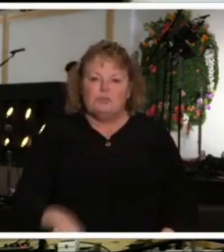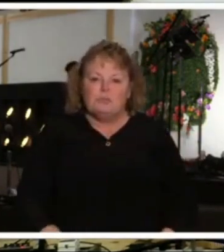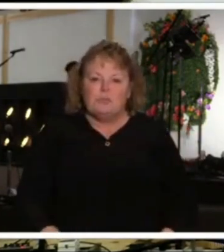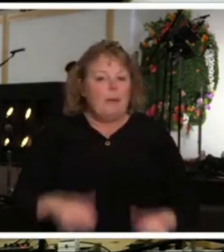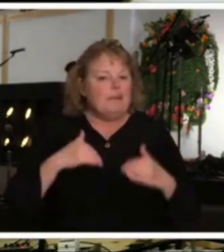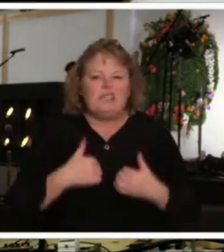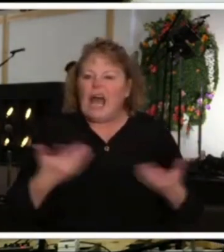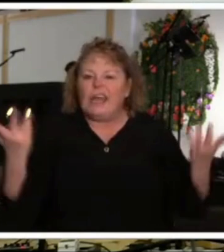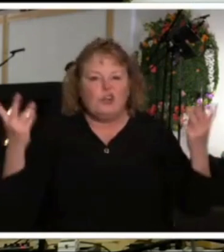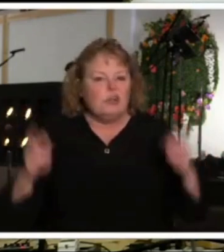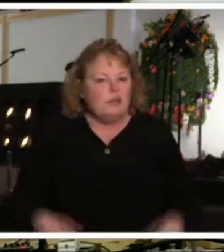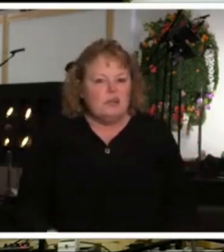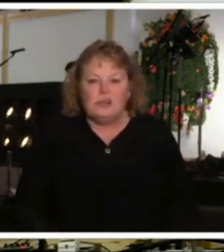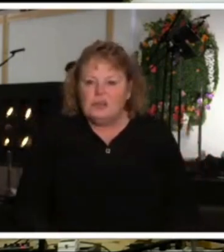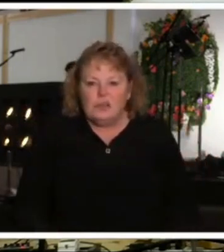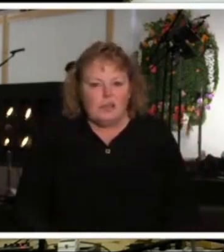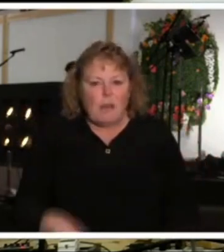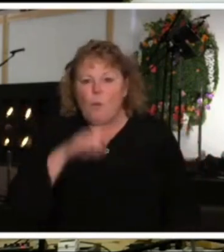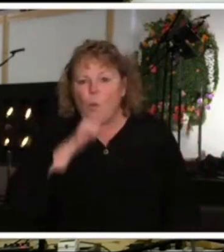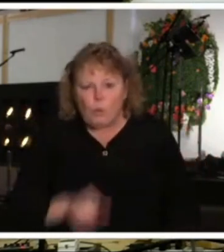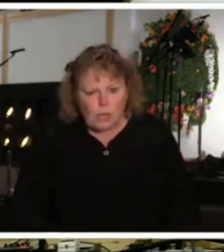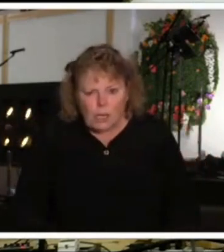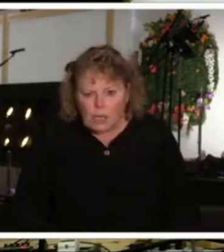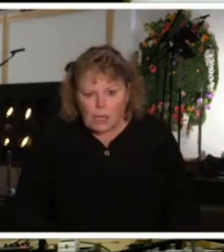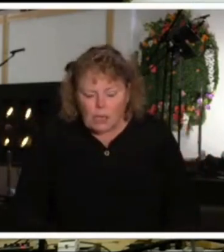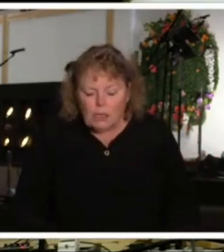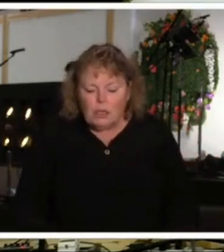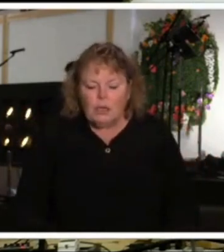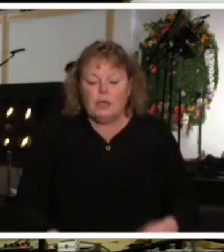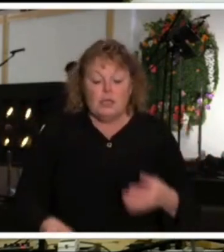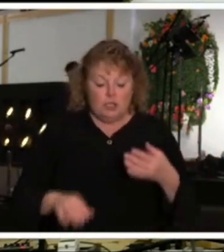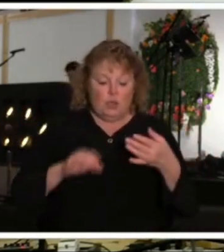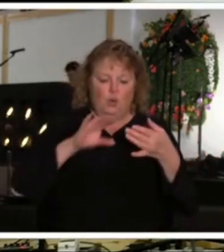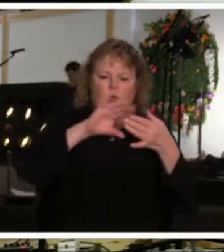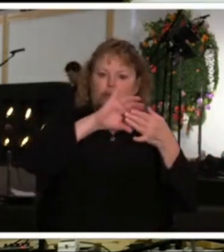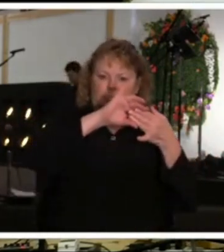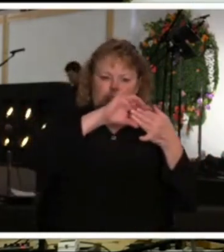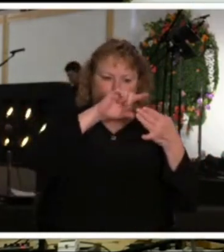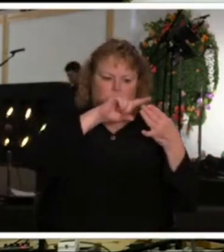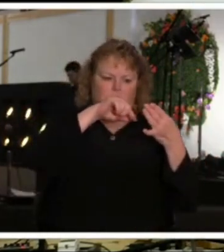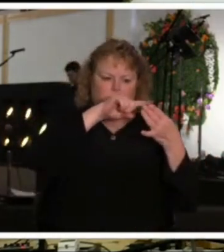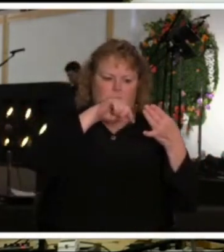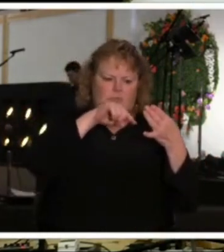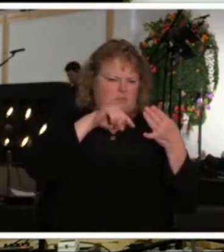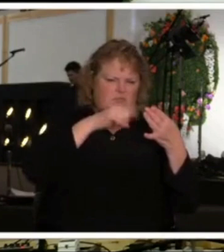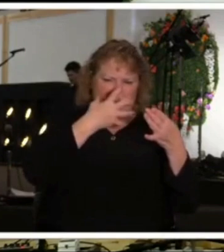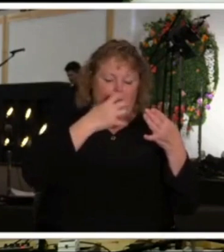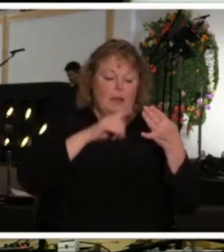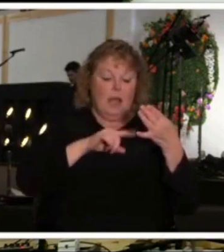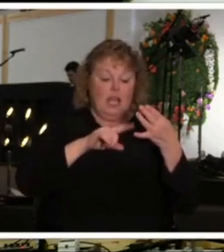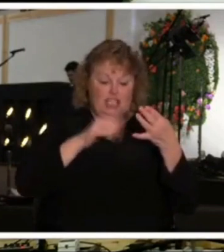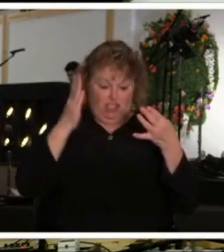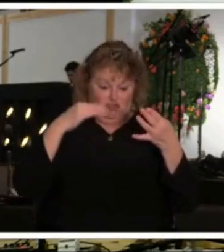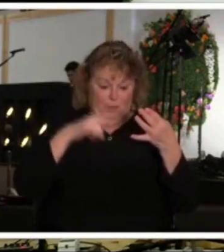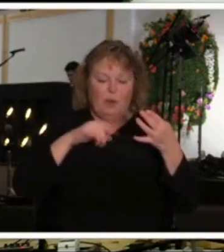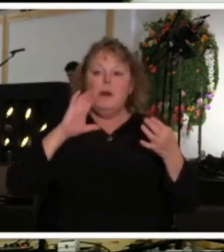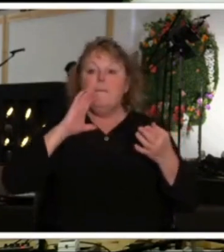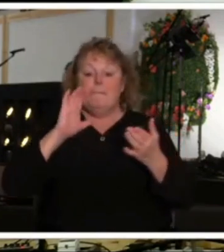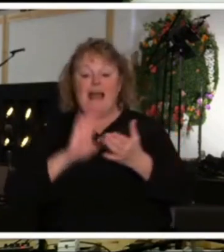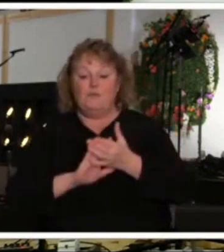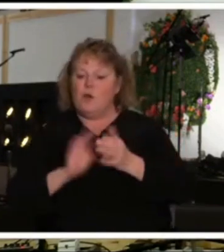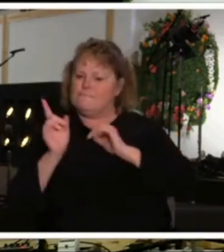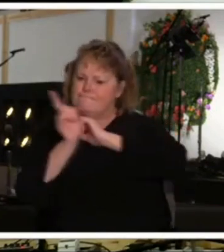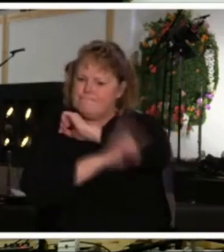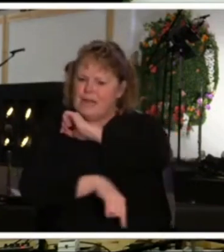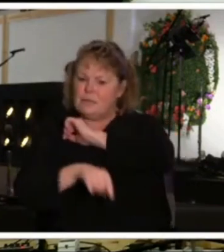I'm tired, man. I ain't trying to do that. My wife will be like, she'll get in trouble with my wife. My wife will discipline her. And then she'll look at